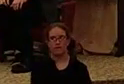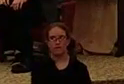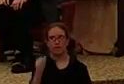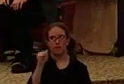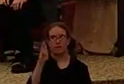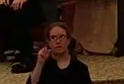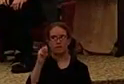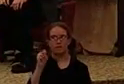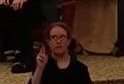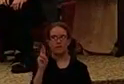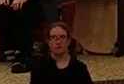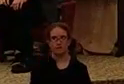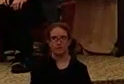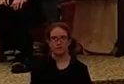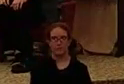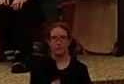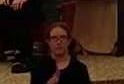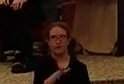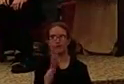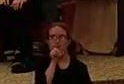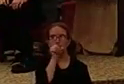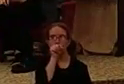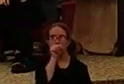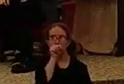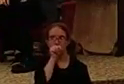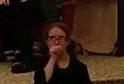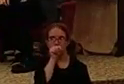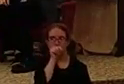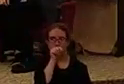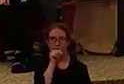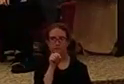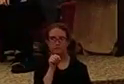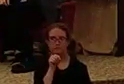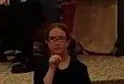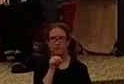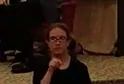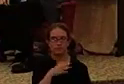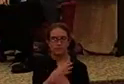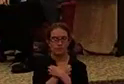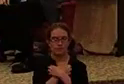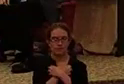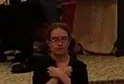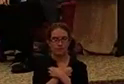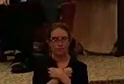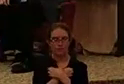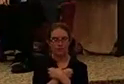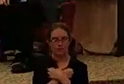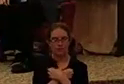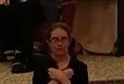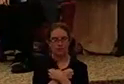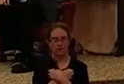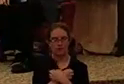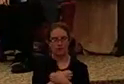Abram's sitting there. He's been chasing birds and animals away from the carcasses all day